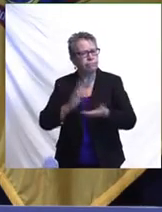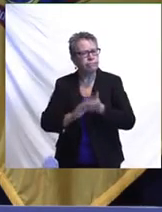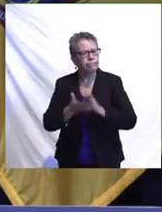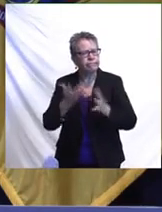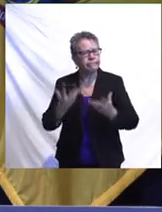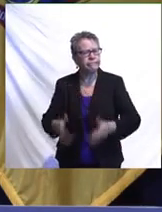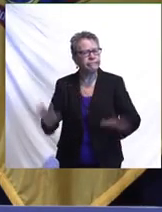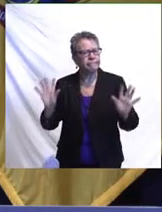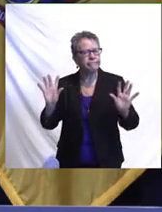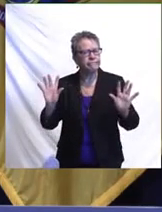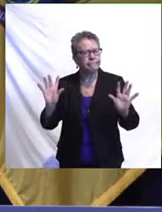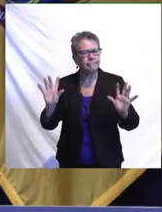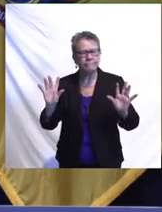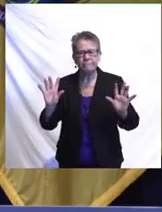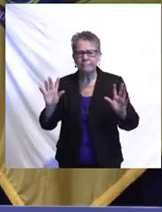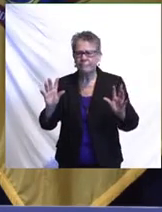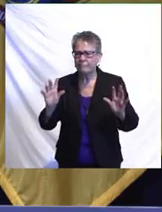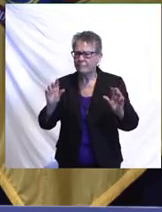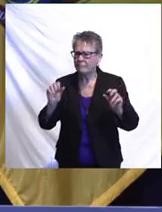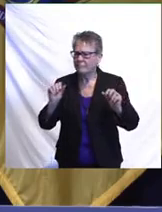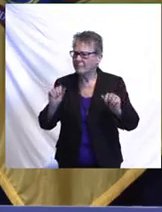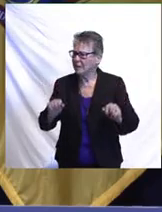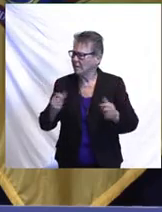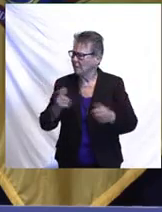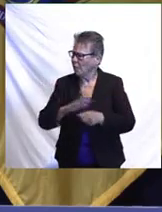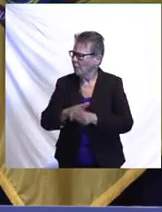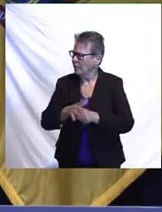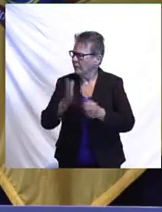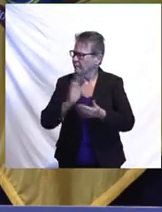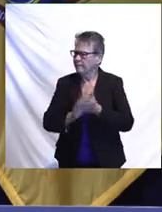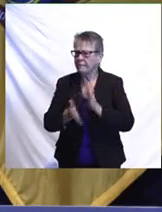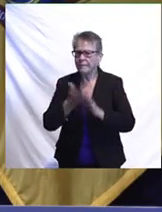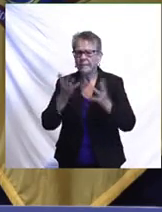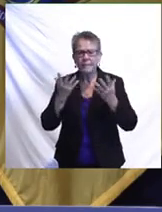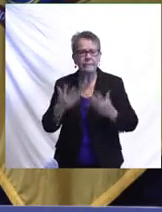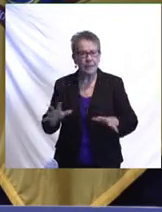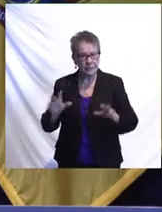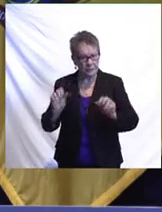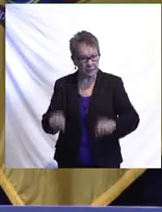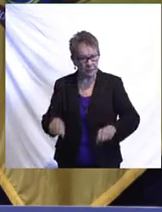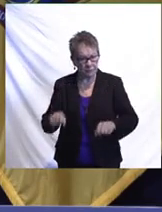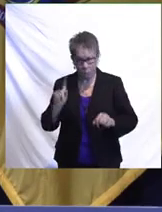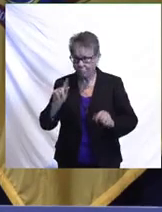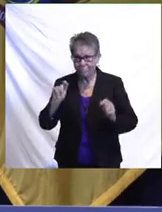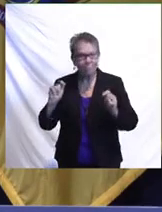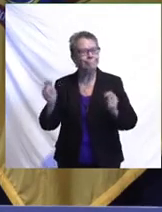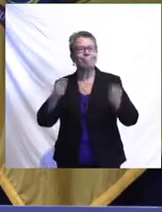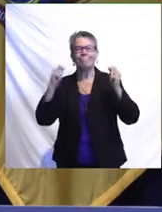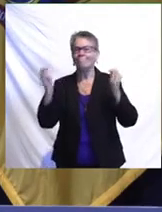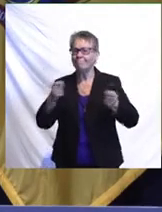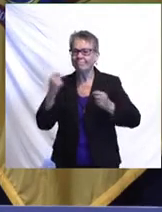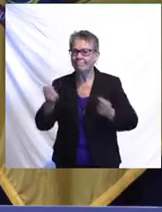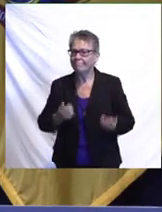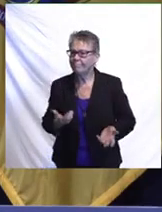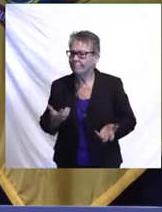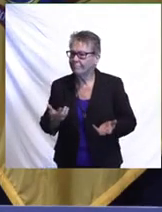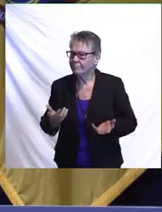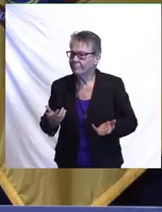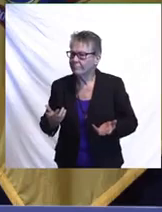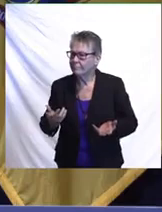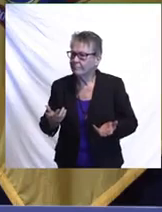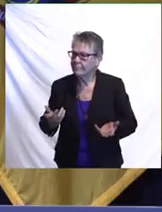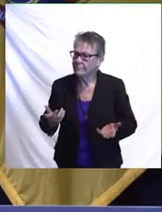goodness, let the champagne begin? Or will this turn into something kind of like influenza, where we